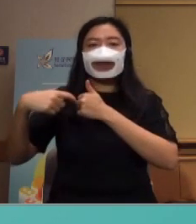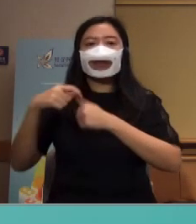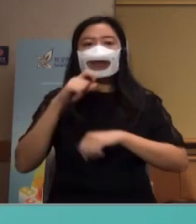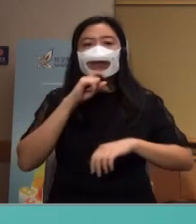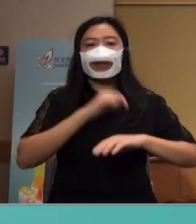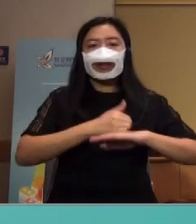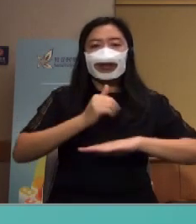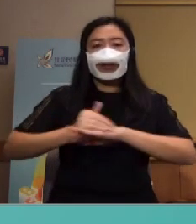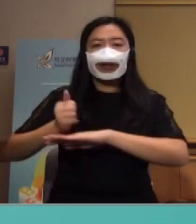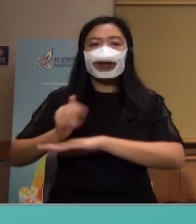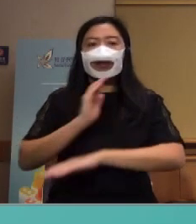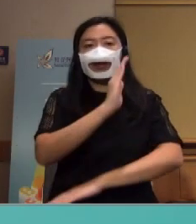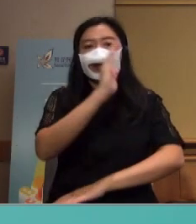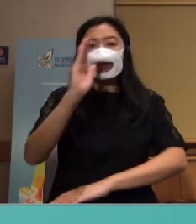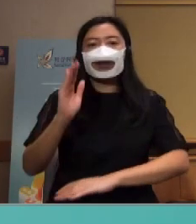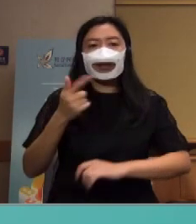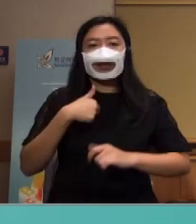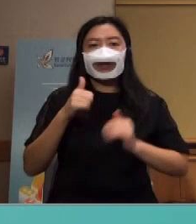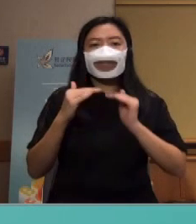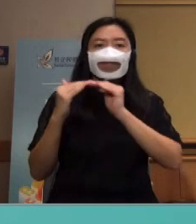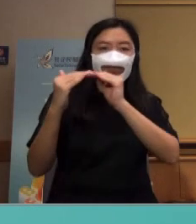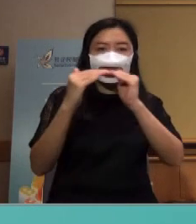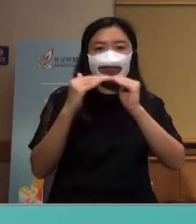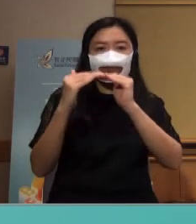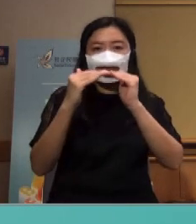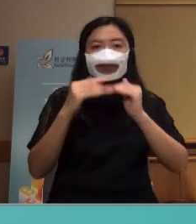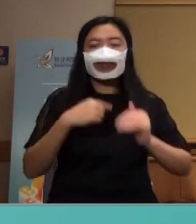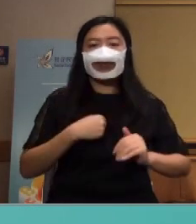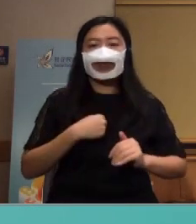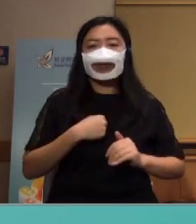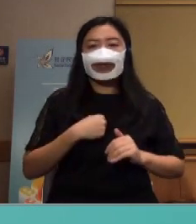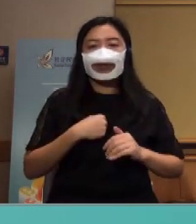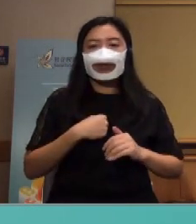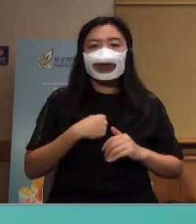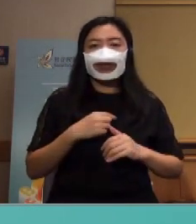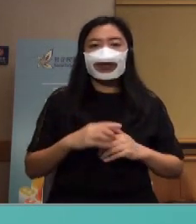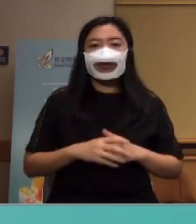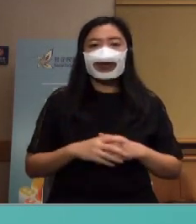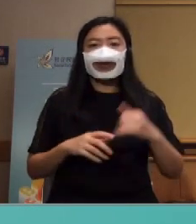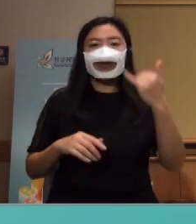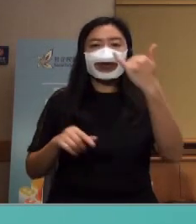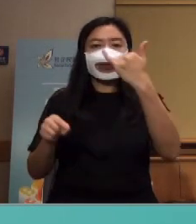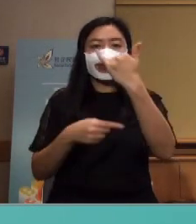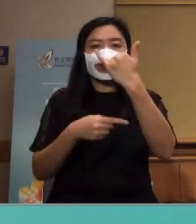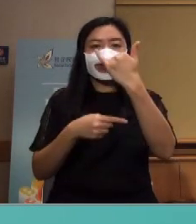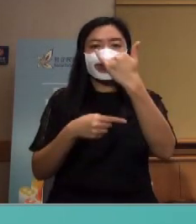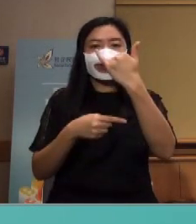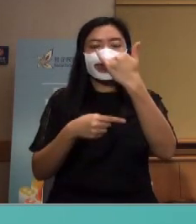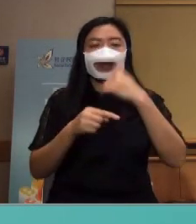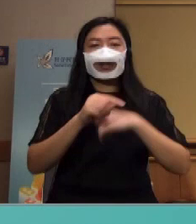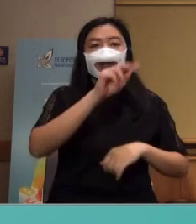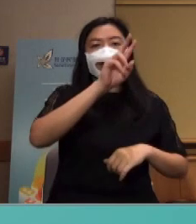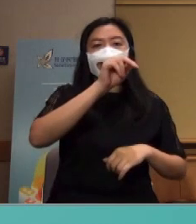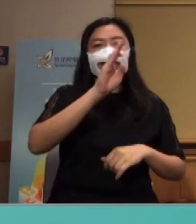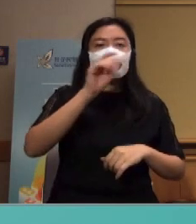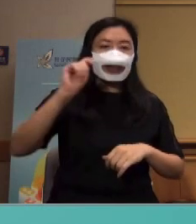So, actually, in 1st of June, we launched our NFT. This is our NFT.